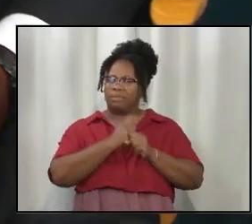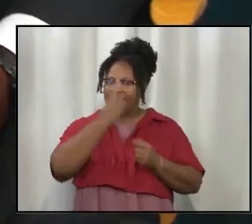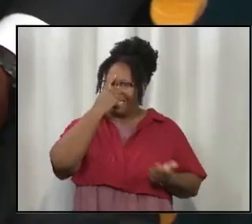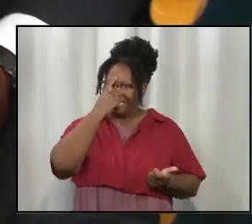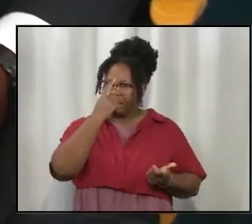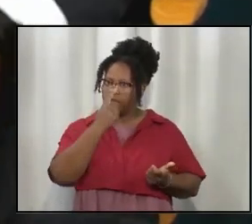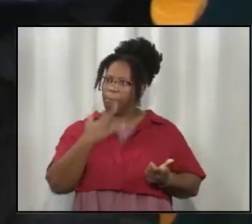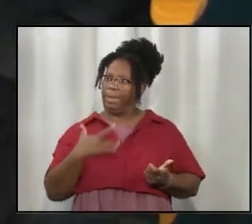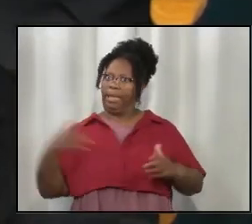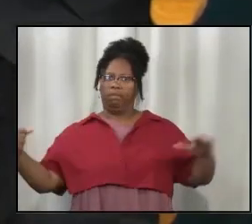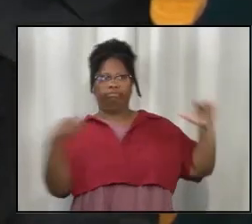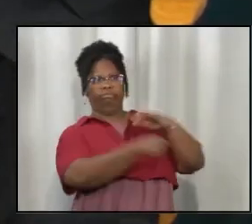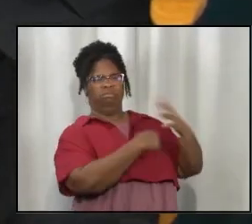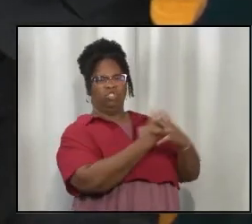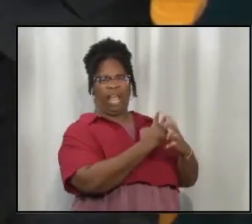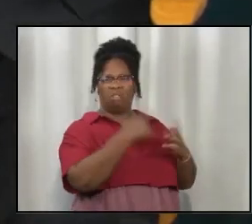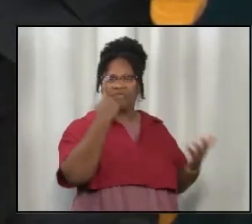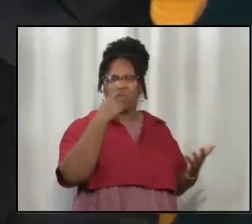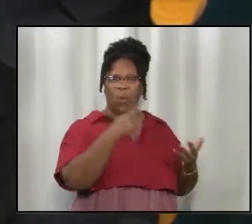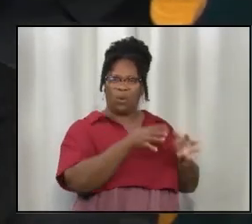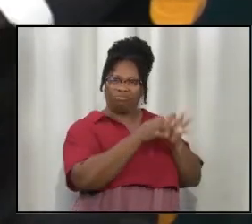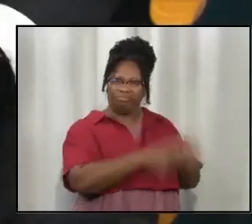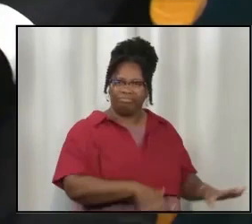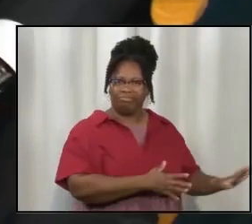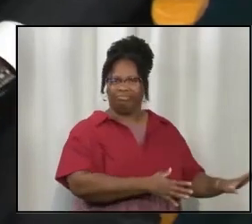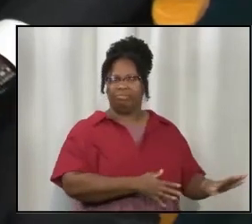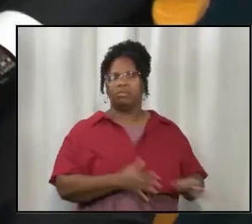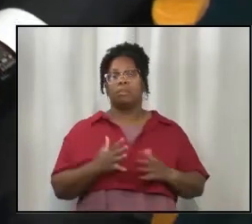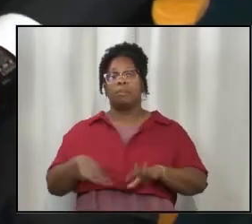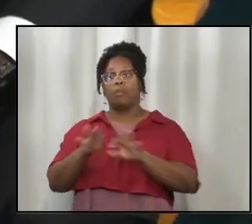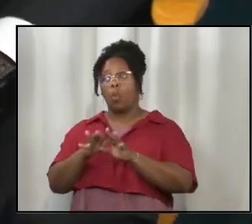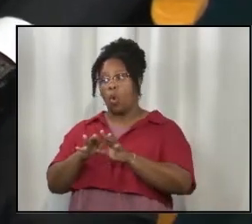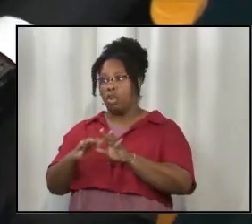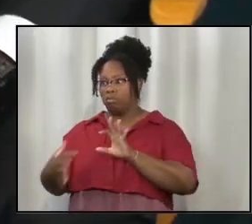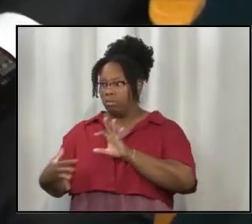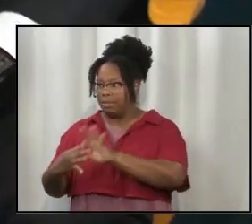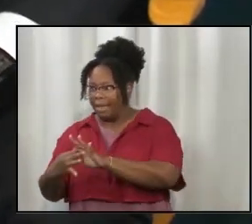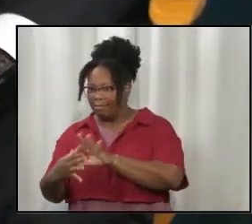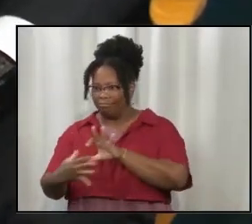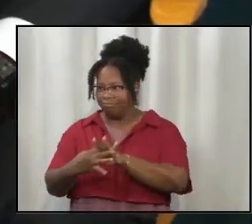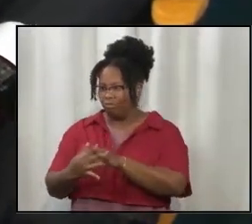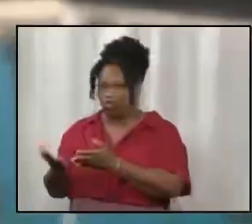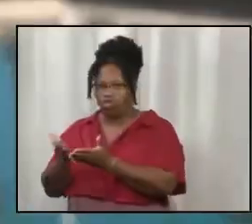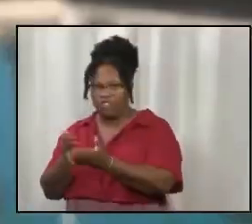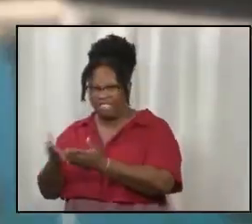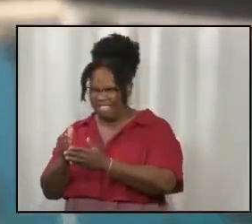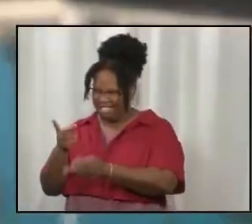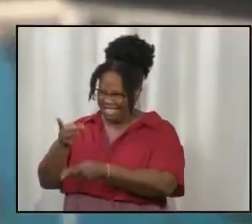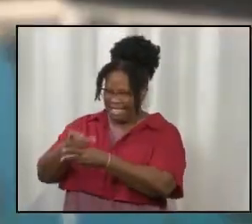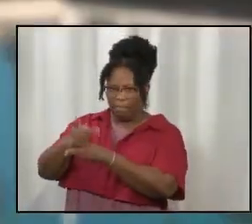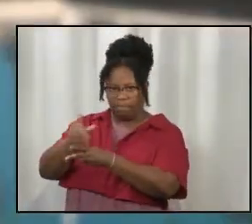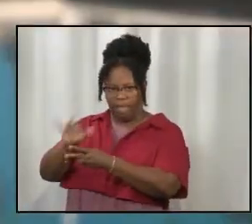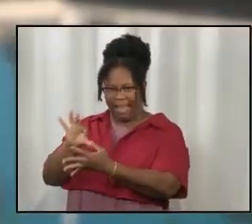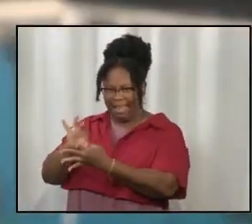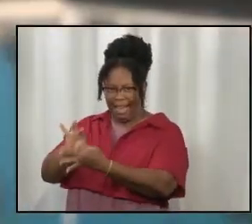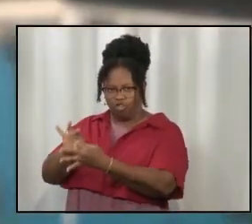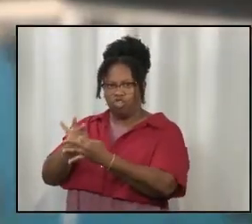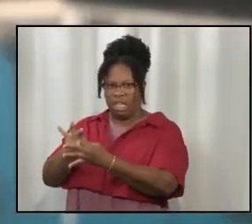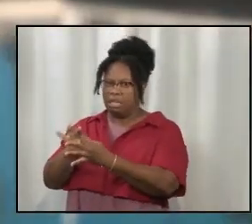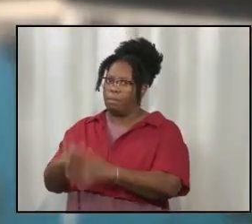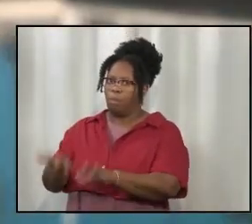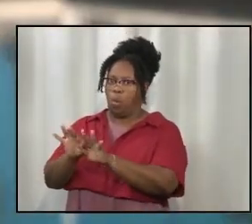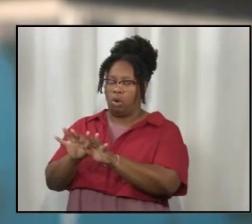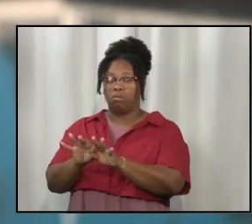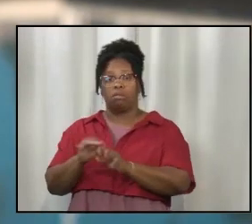So connecting people to services is super important. Keeping them connected to services is important. Homeless court in 2 years